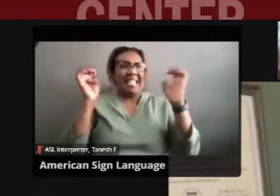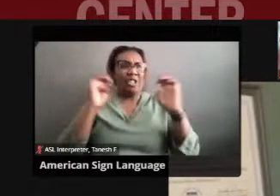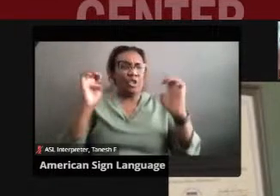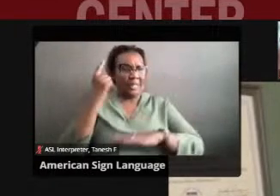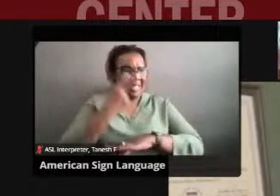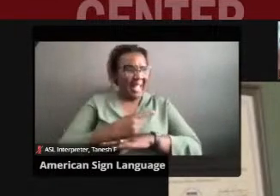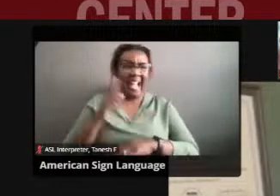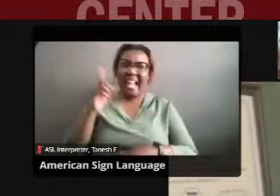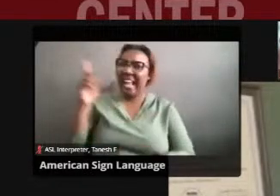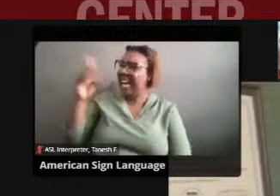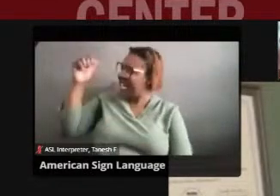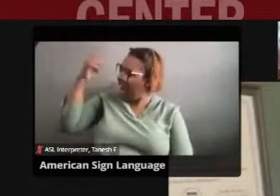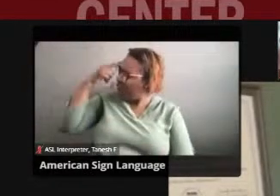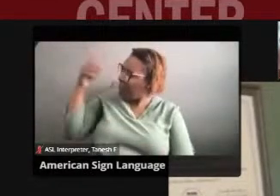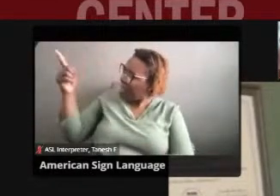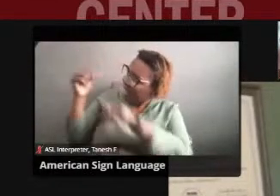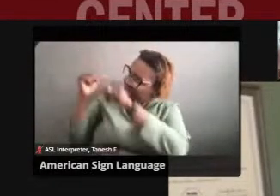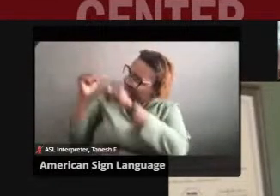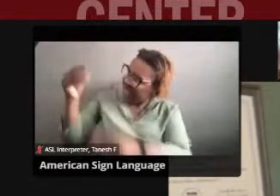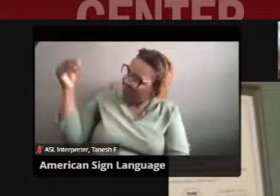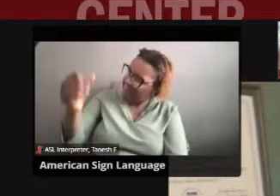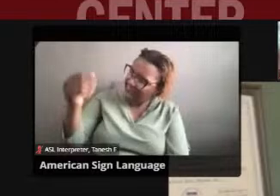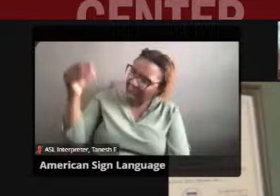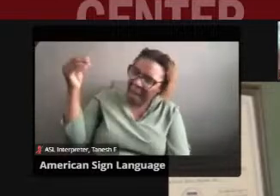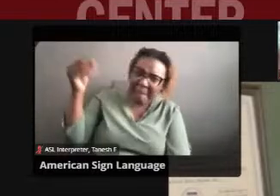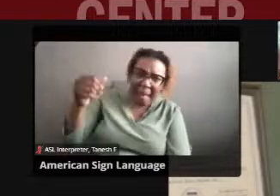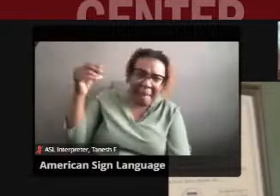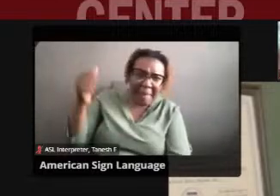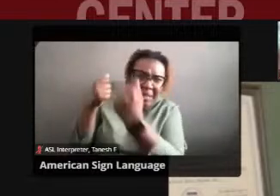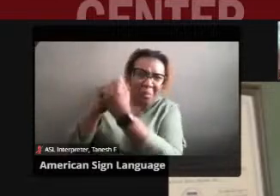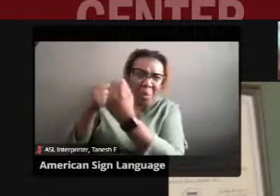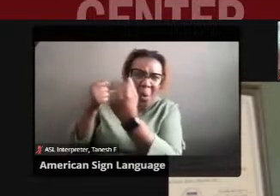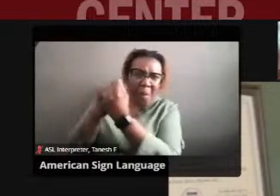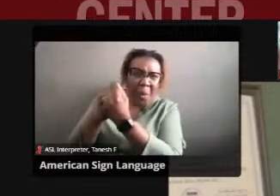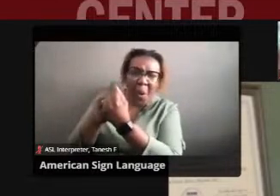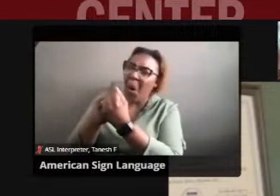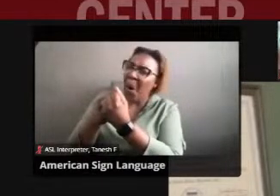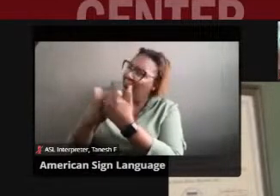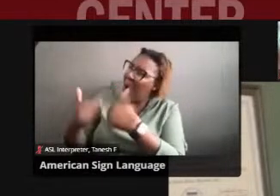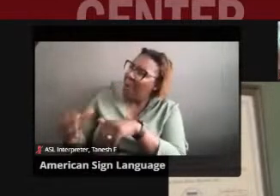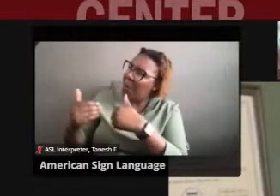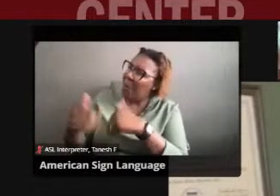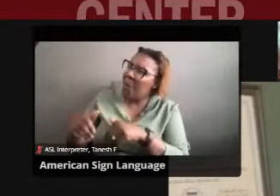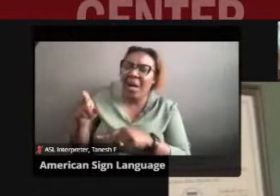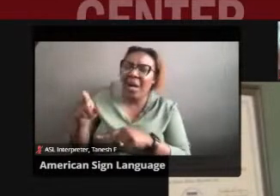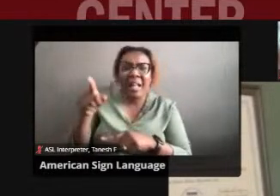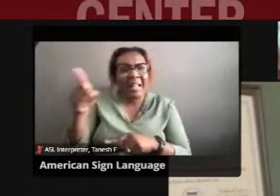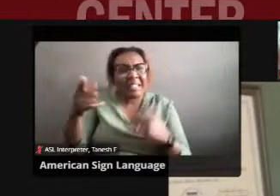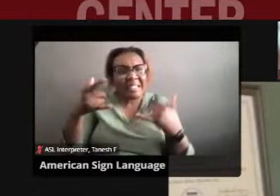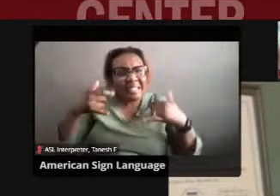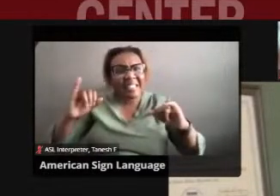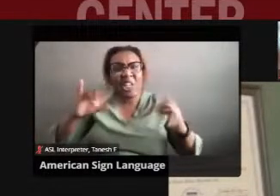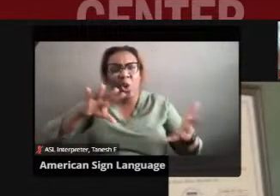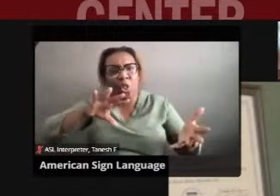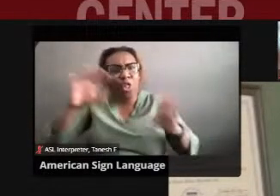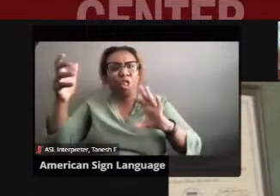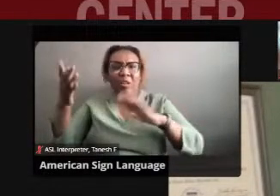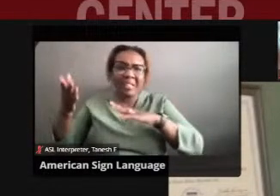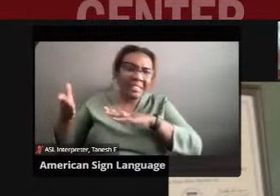genocide and when the Palestinian population in Gaza and the West Bank continue to face death and destruction with no end in